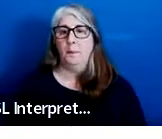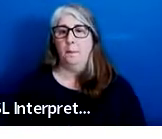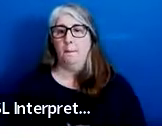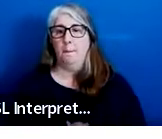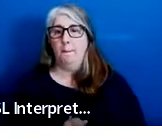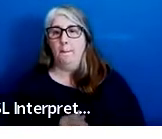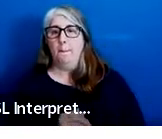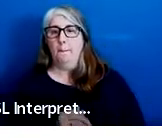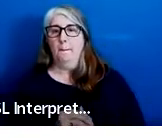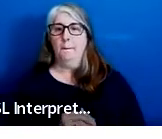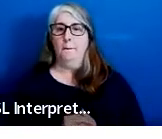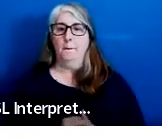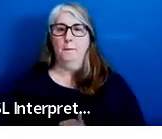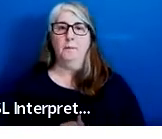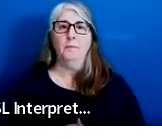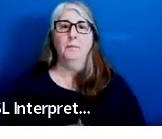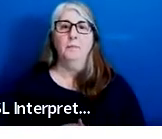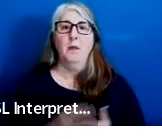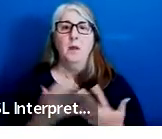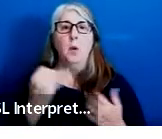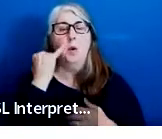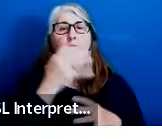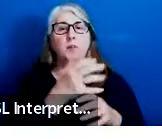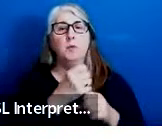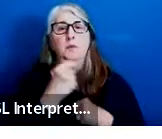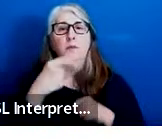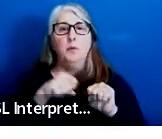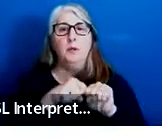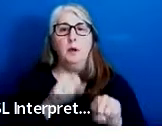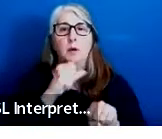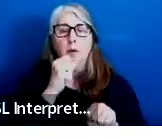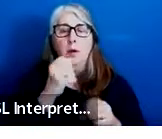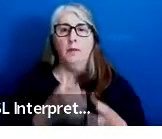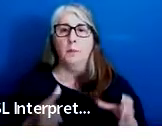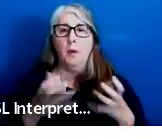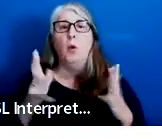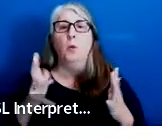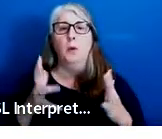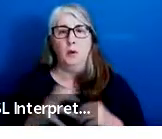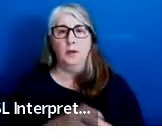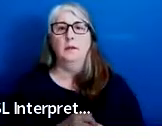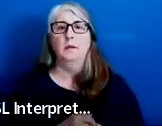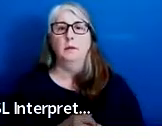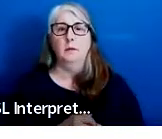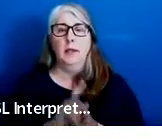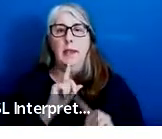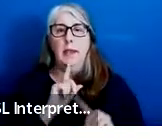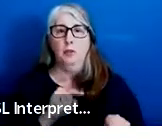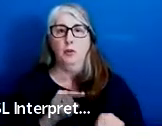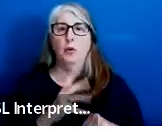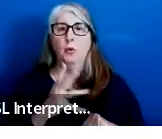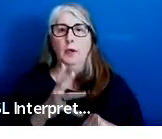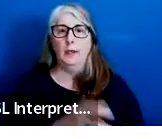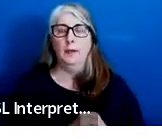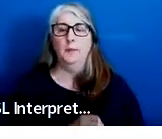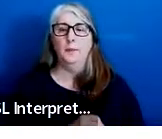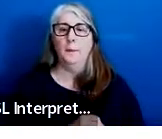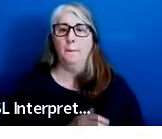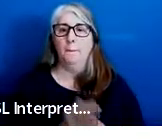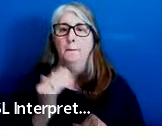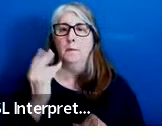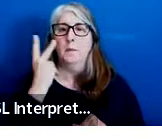you received the green cart but not the food pail? Okay, we just addressed the equipment concern. I did not receive the pail. Let's